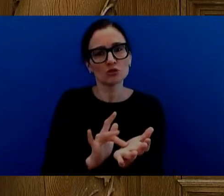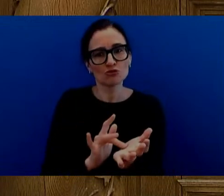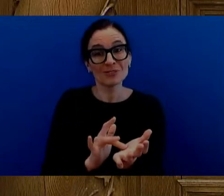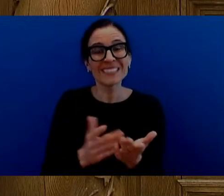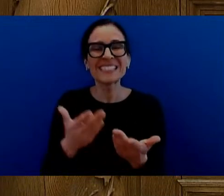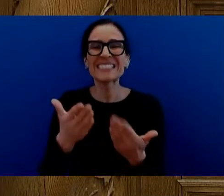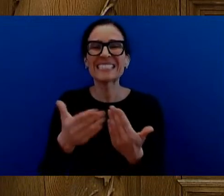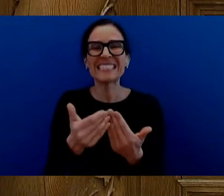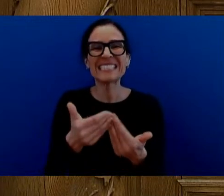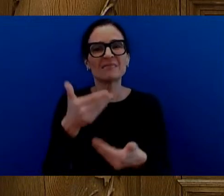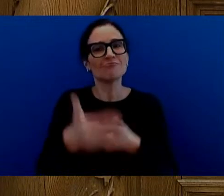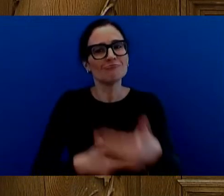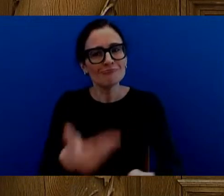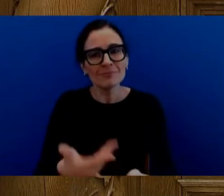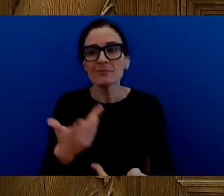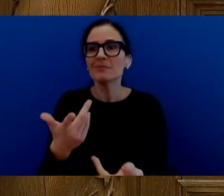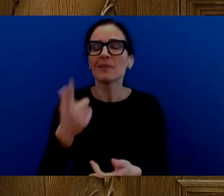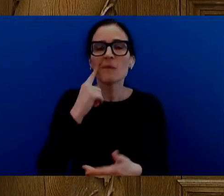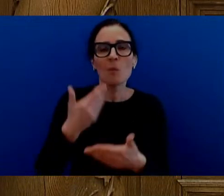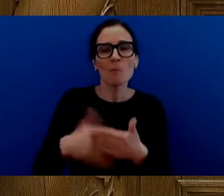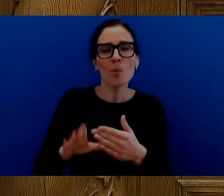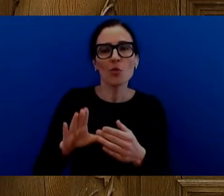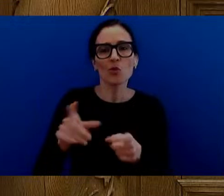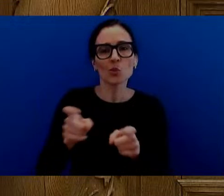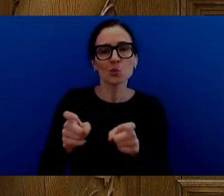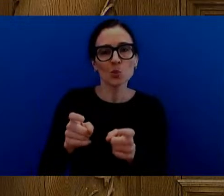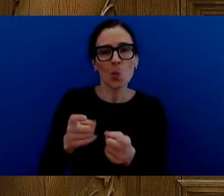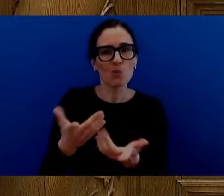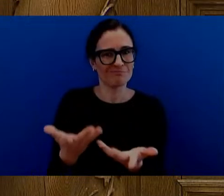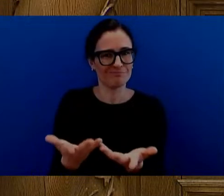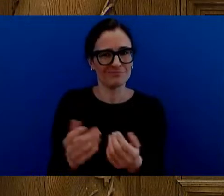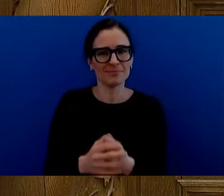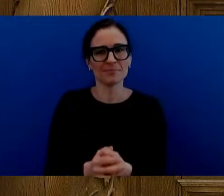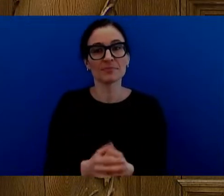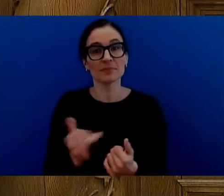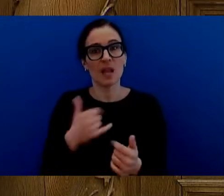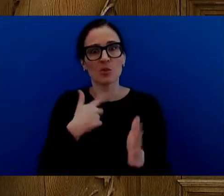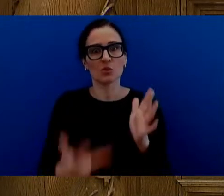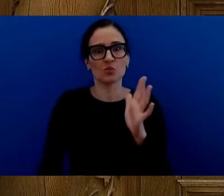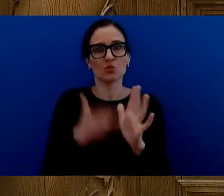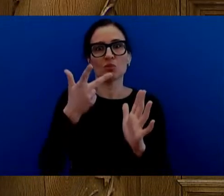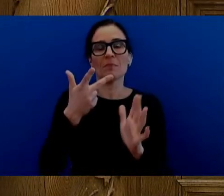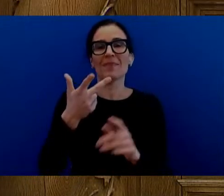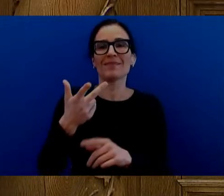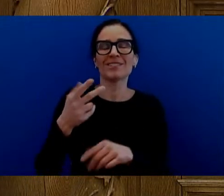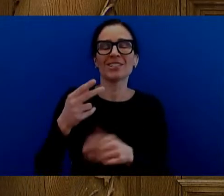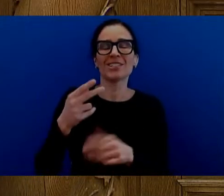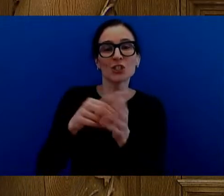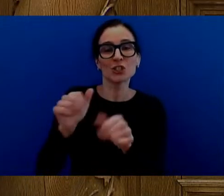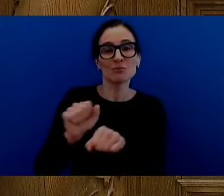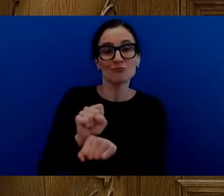the province. Many are now taking patients in their own primary care clinics.